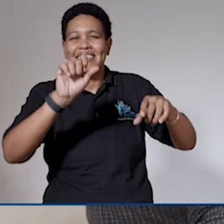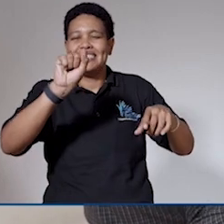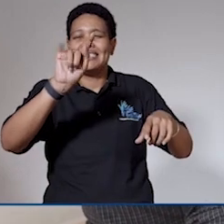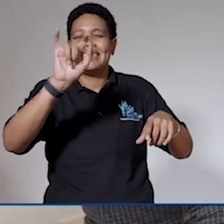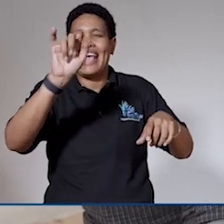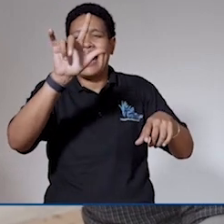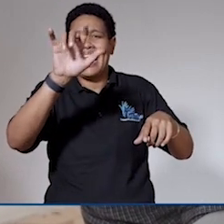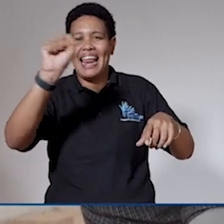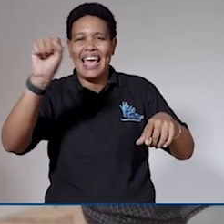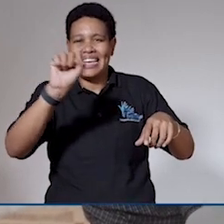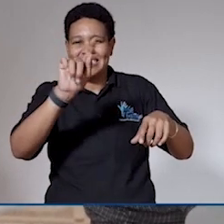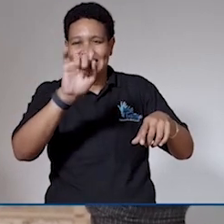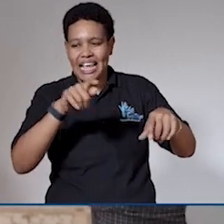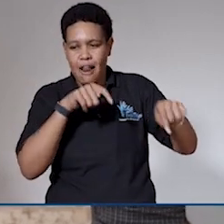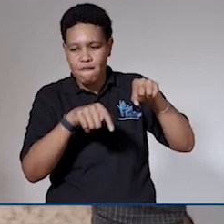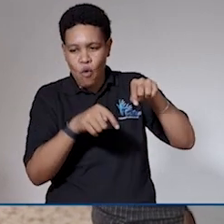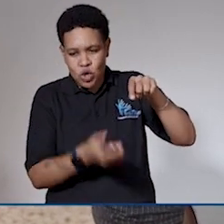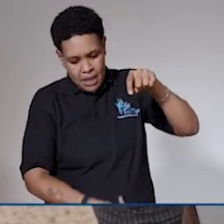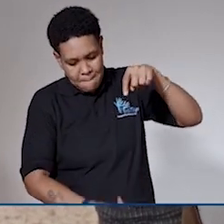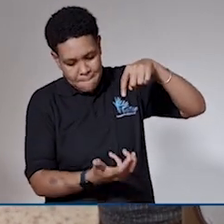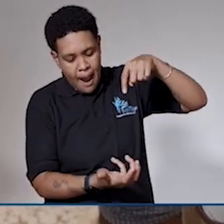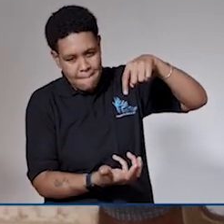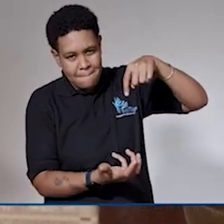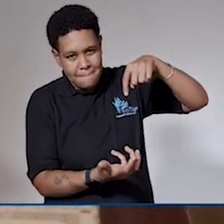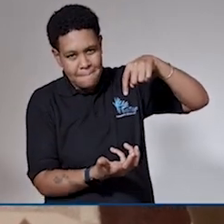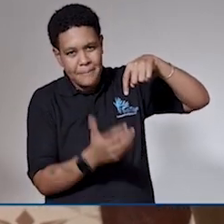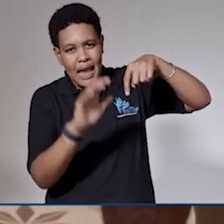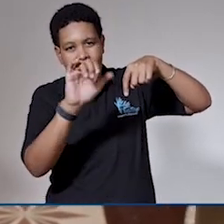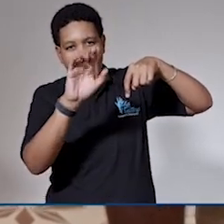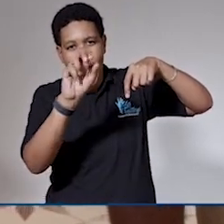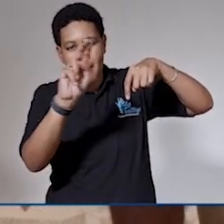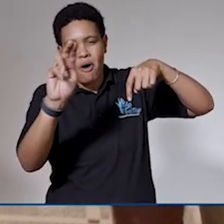a foot shell, carbon fiber blade.